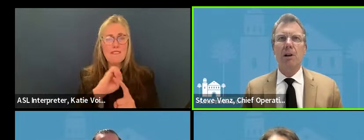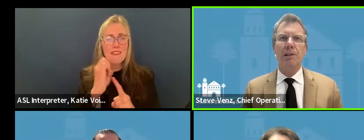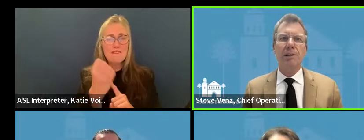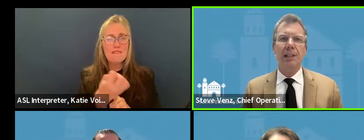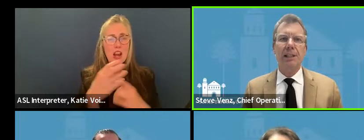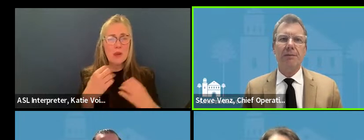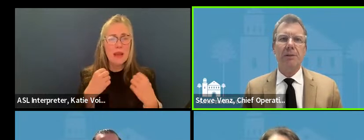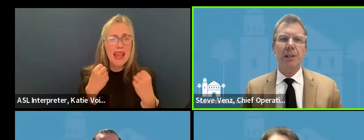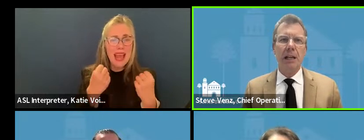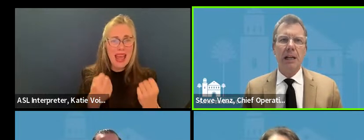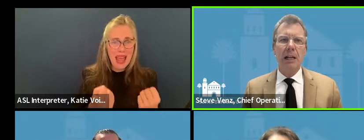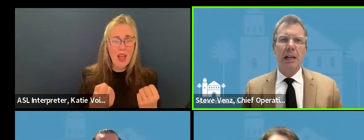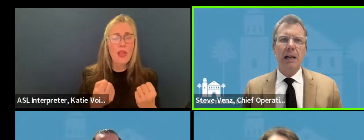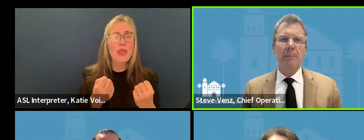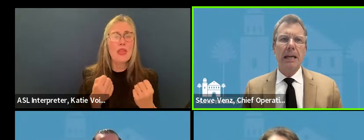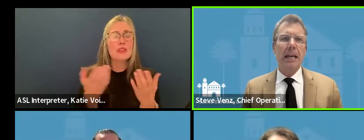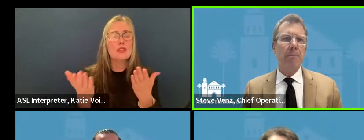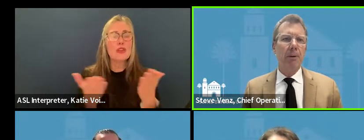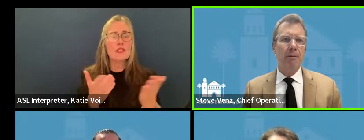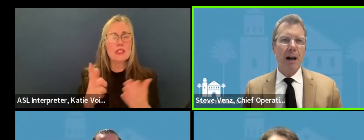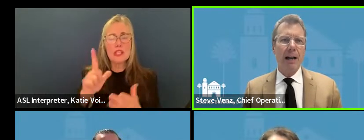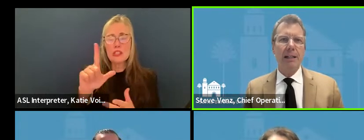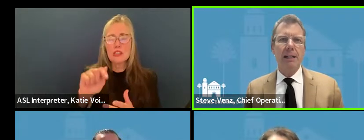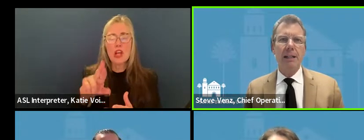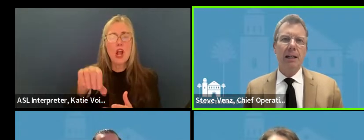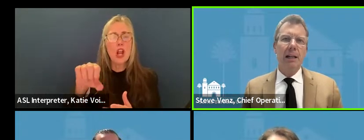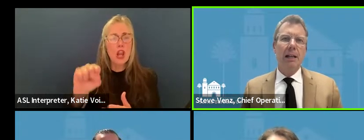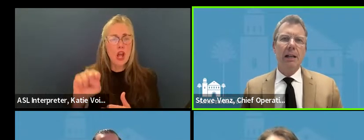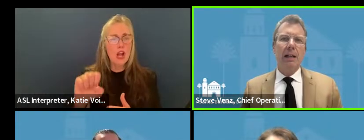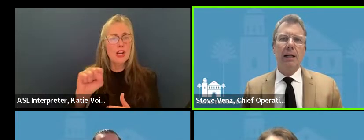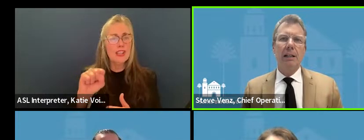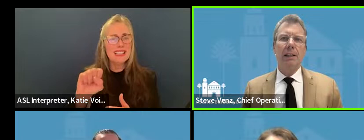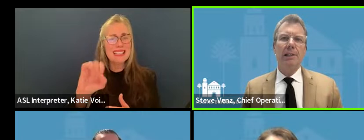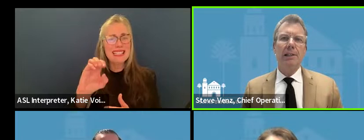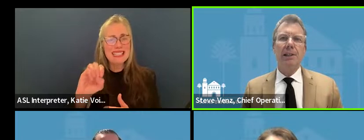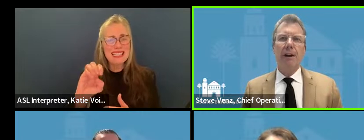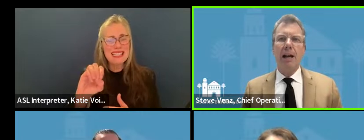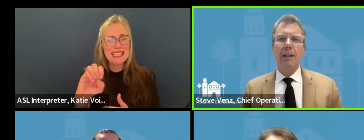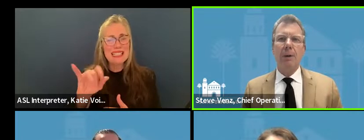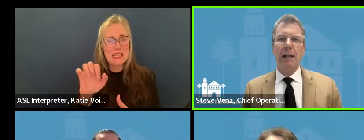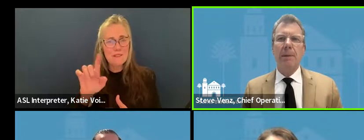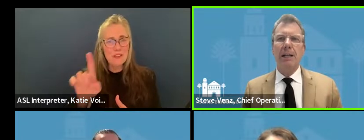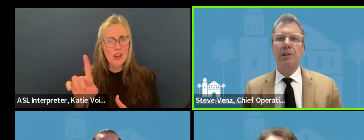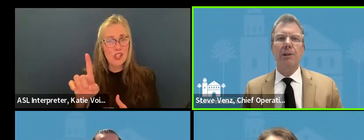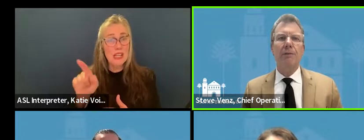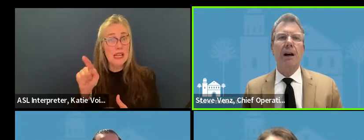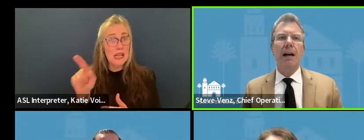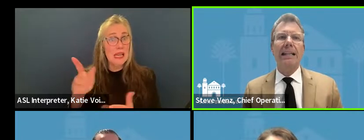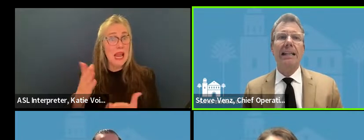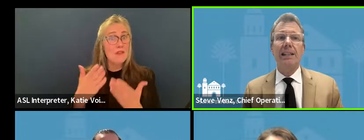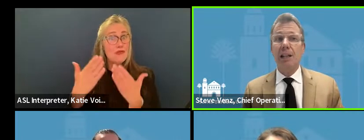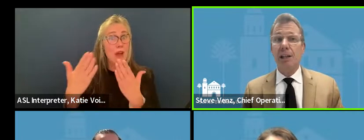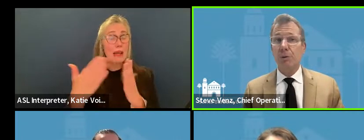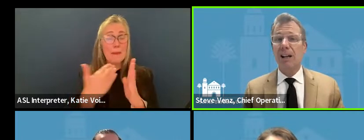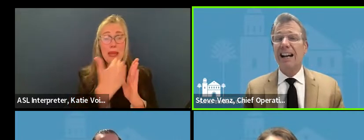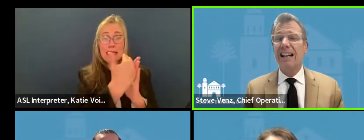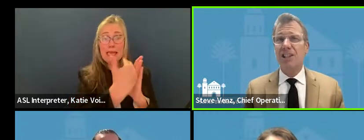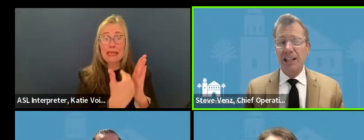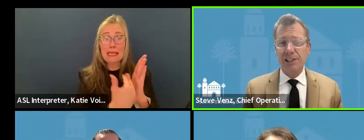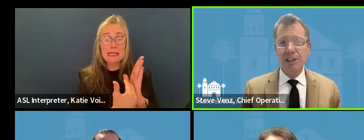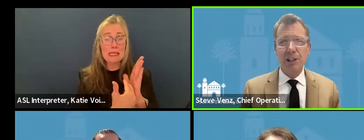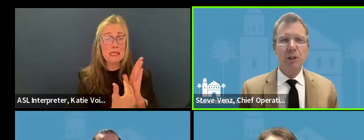Services, Lars Seifert. He provided a list of highly recommended certified